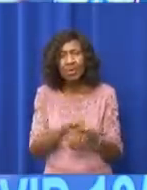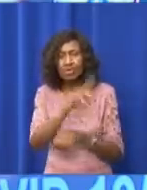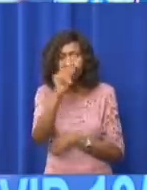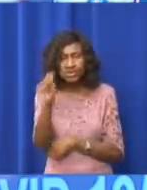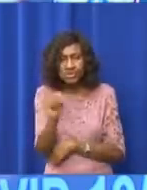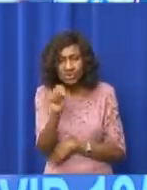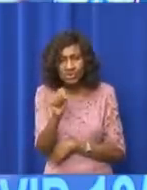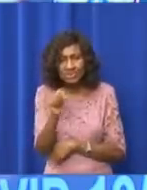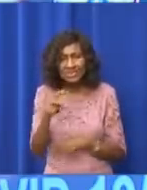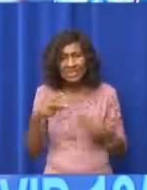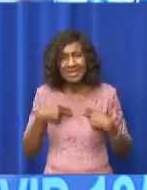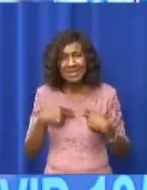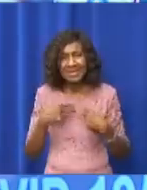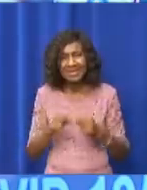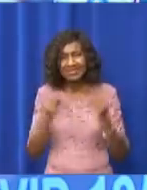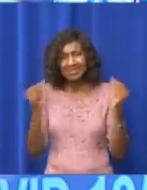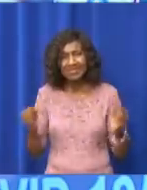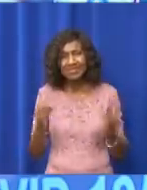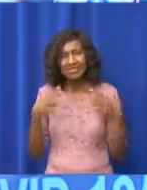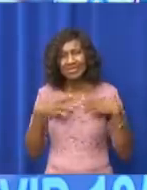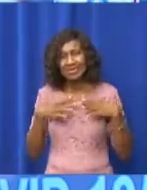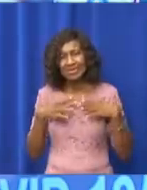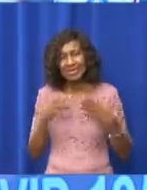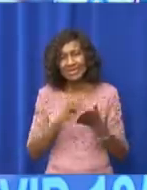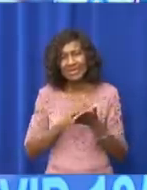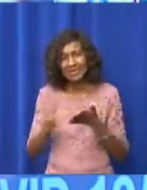Tuesday. Have a great holiday